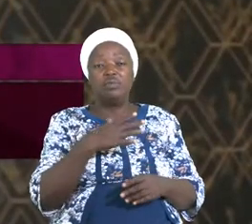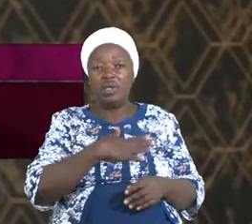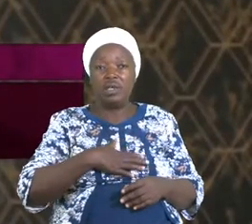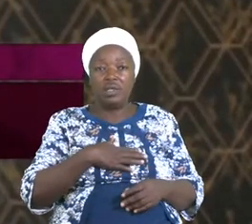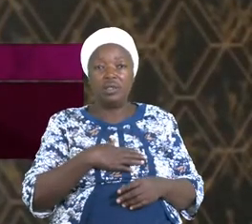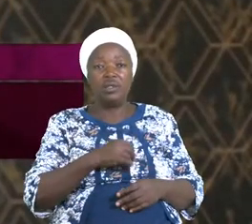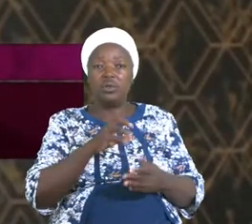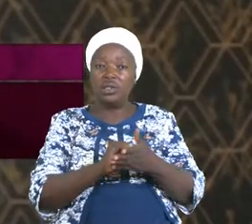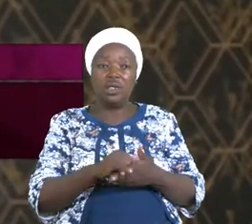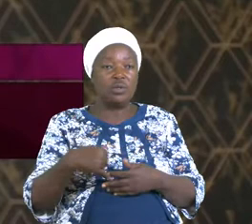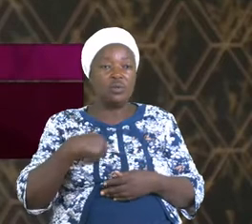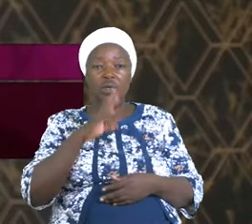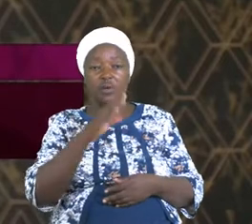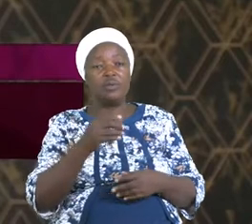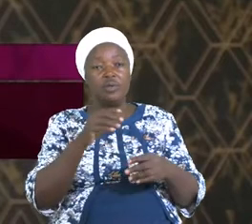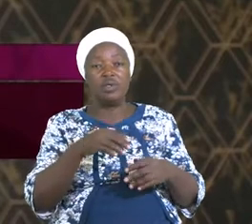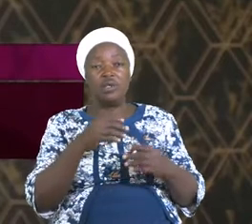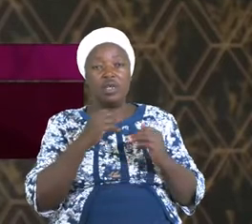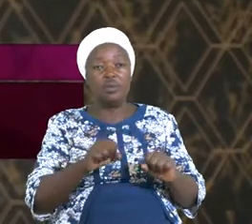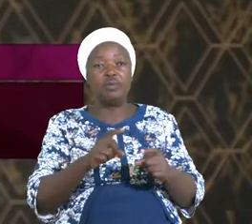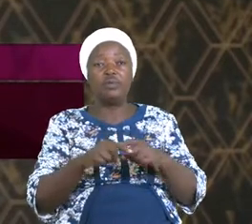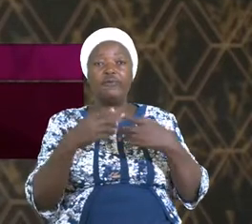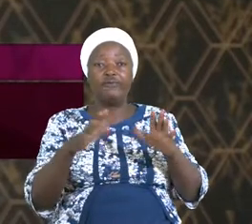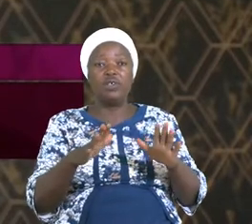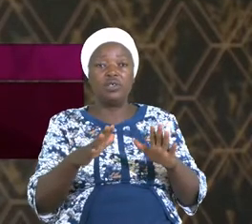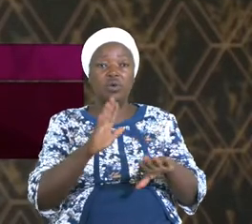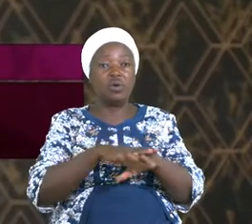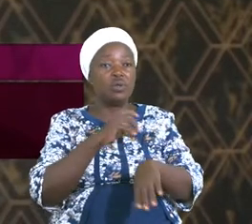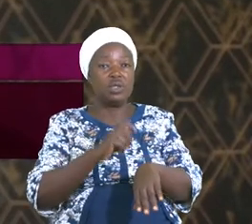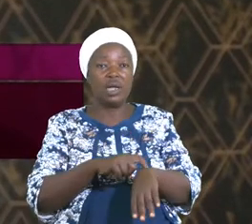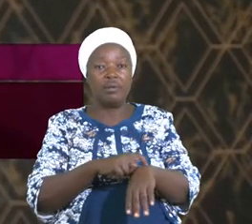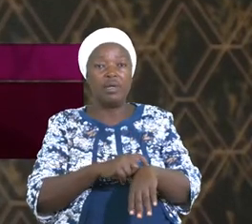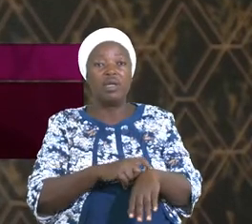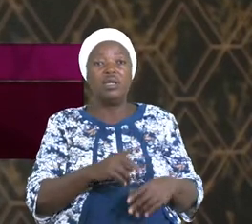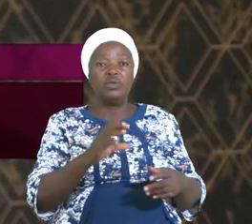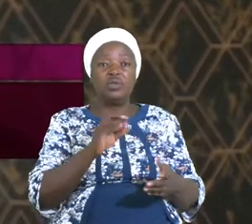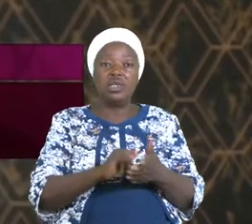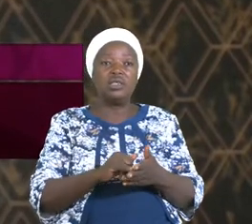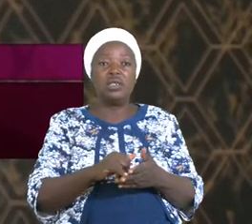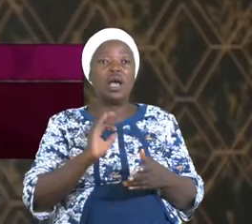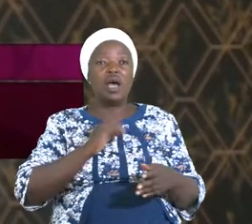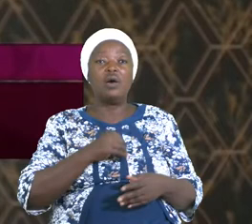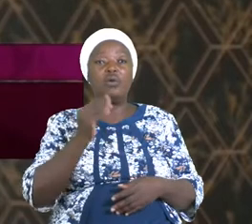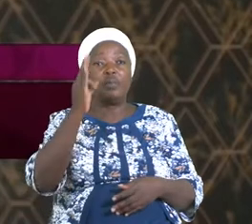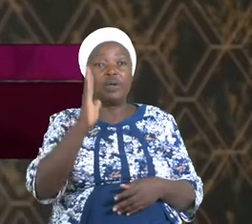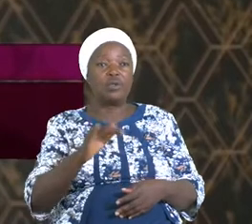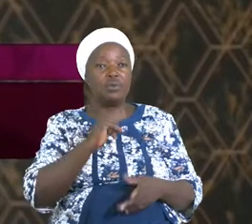that God will use you at the time of miracle to assist those who need assistance.